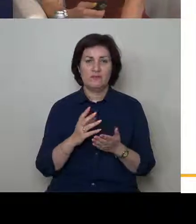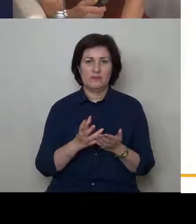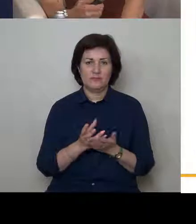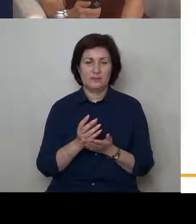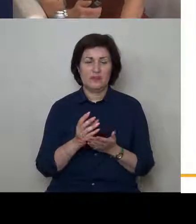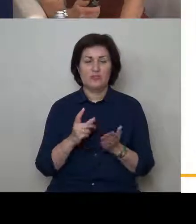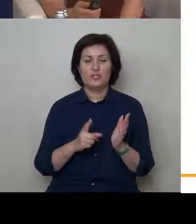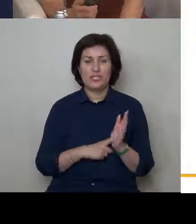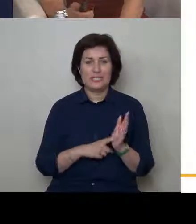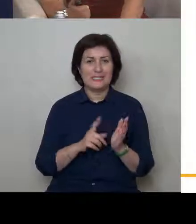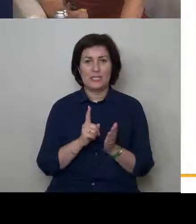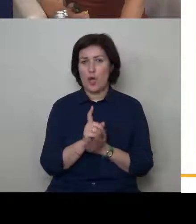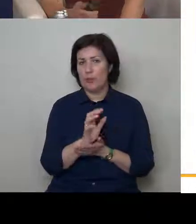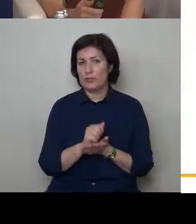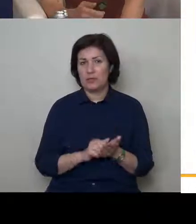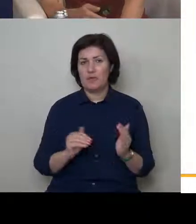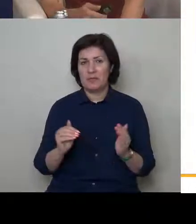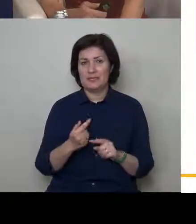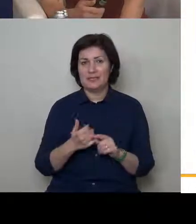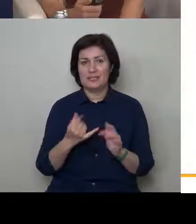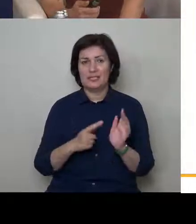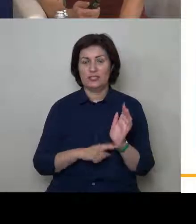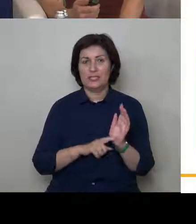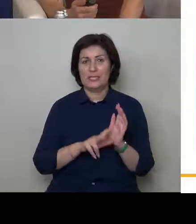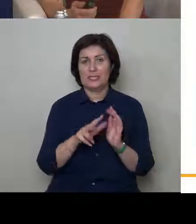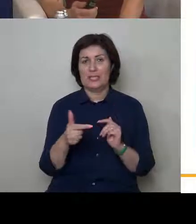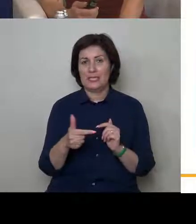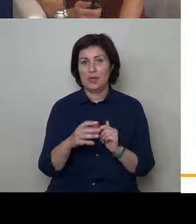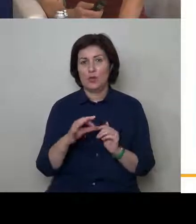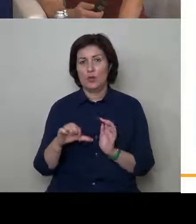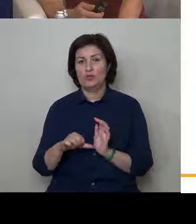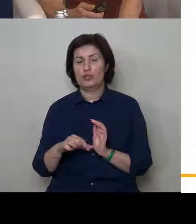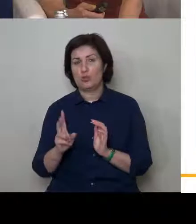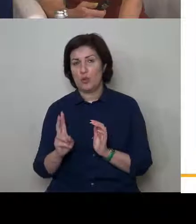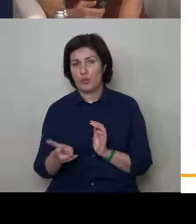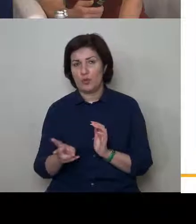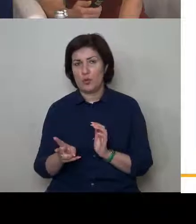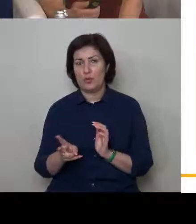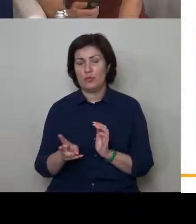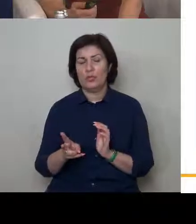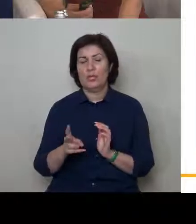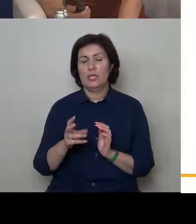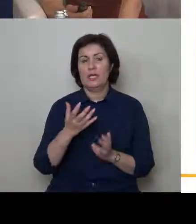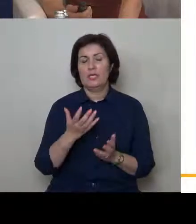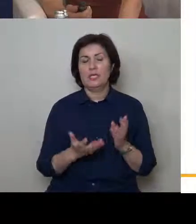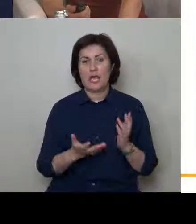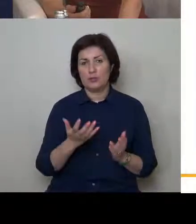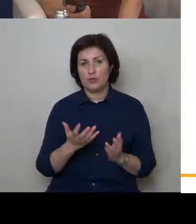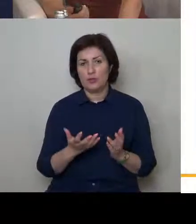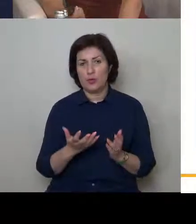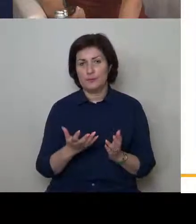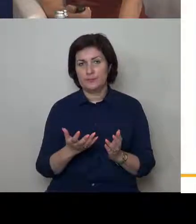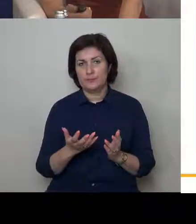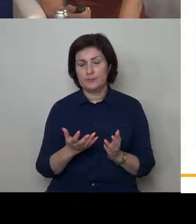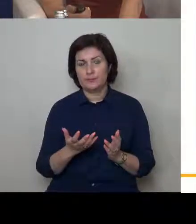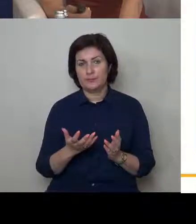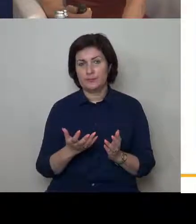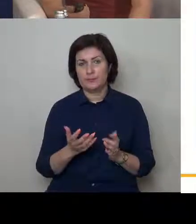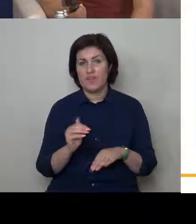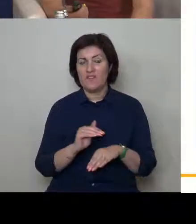it is counted as 6 untaxed minimum pays, and this is 63 hryvnias, 6 kopecks.